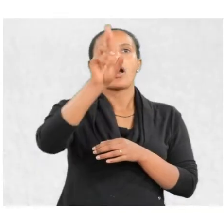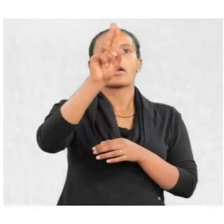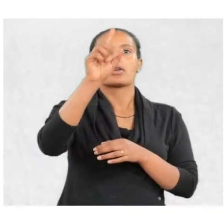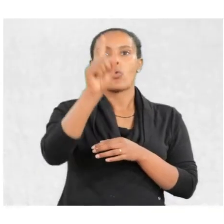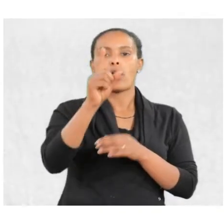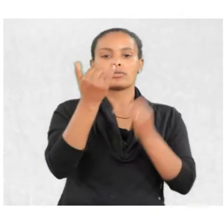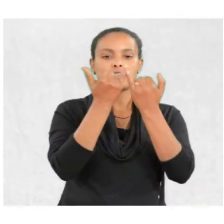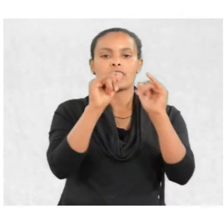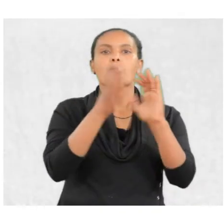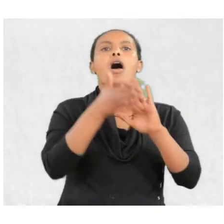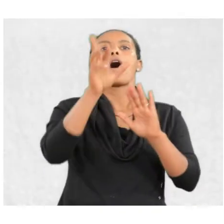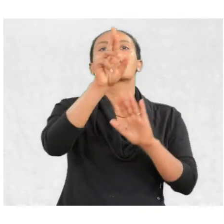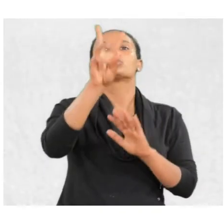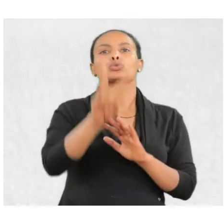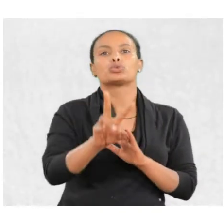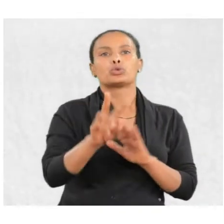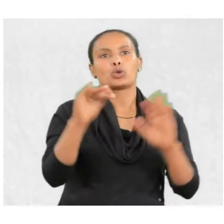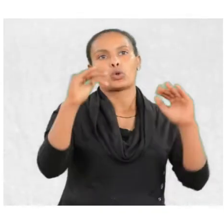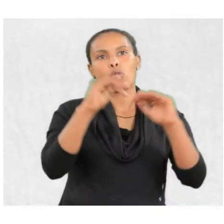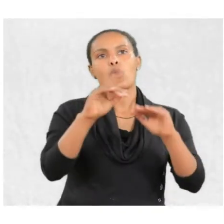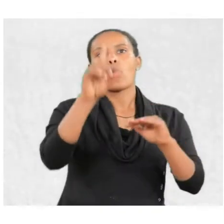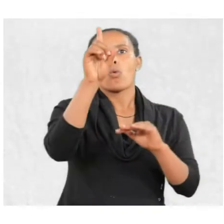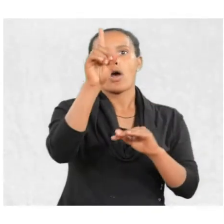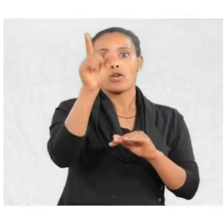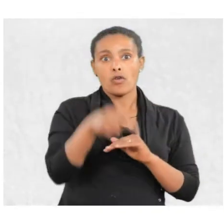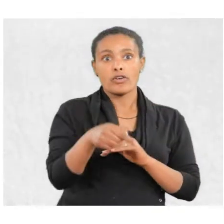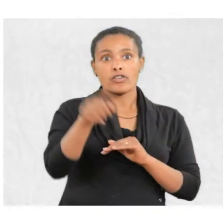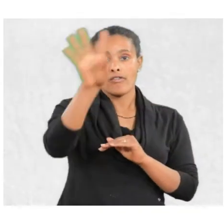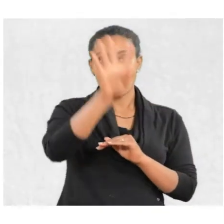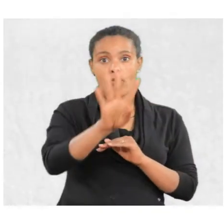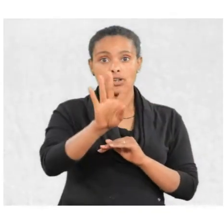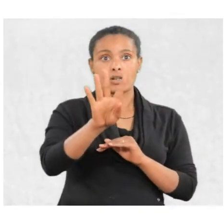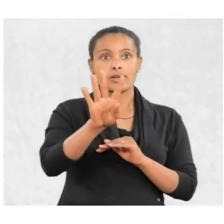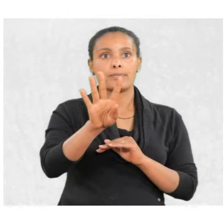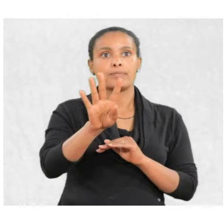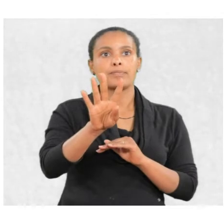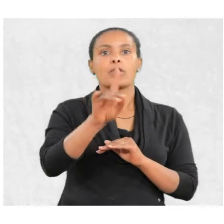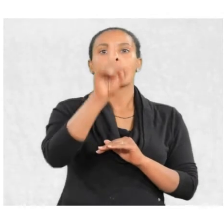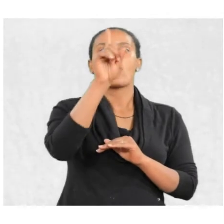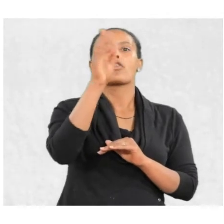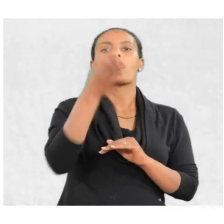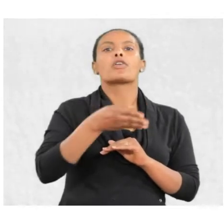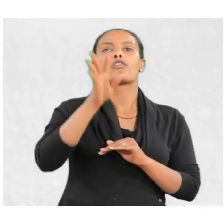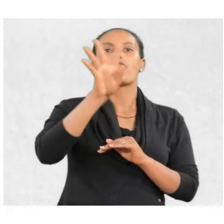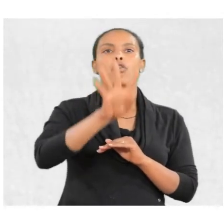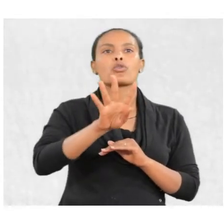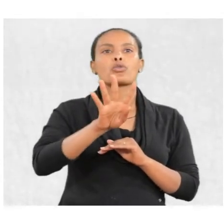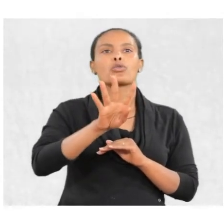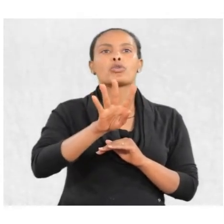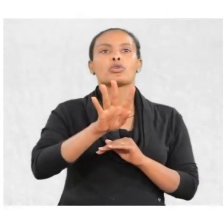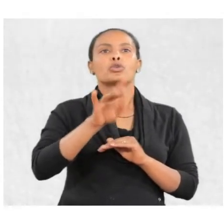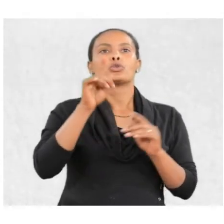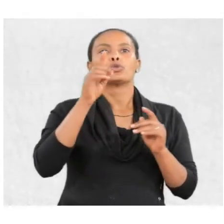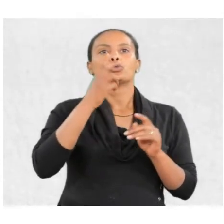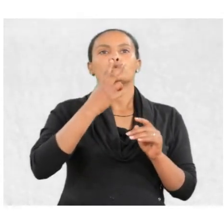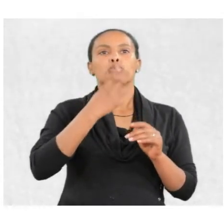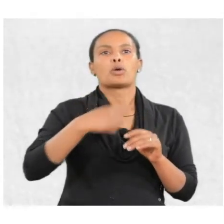R2 equal 1 over 4. 1 over 4 to the